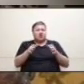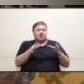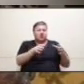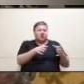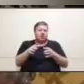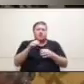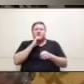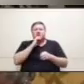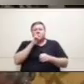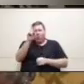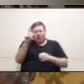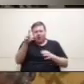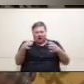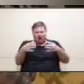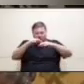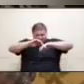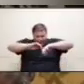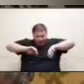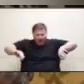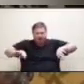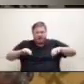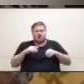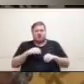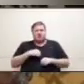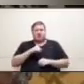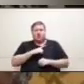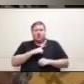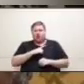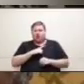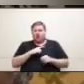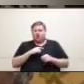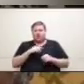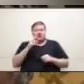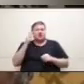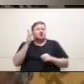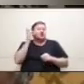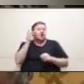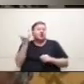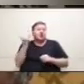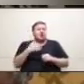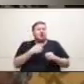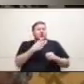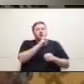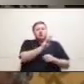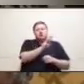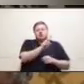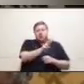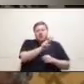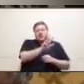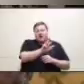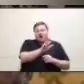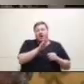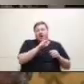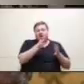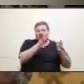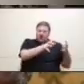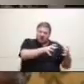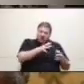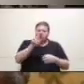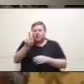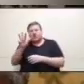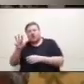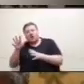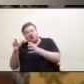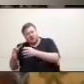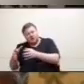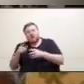divided. Because if you say it's 2 councils, it sounds like we got 29 this side and 29 this side. Doesn't quite work. But in case, let's